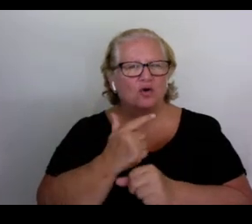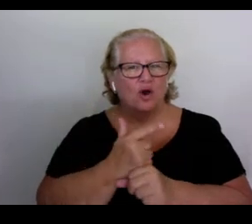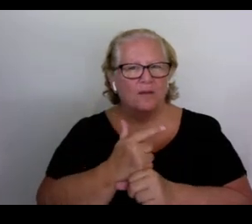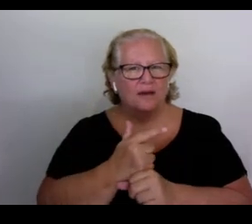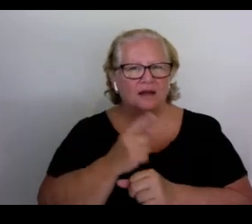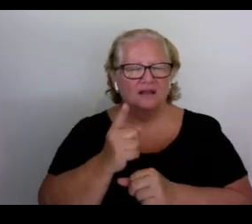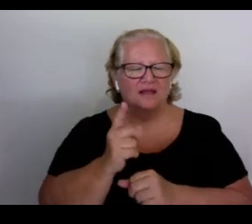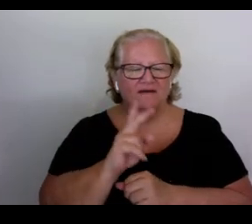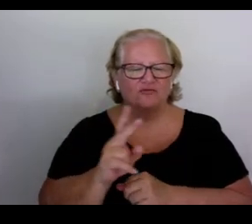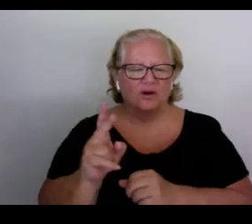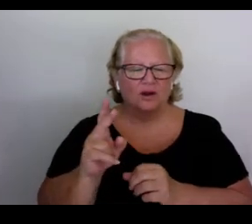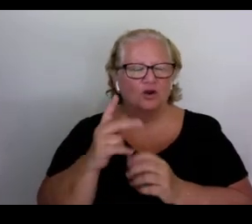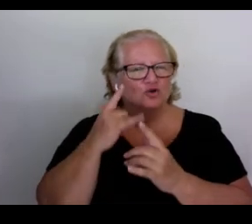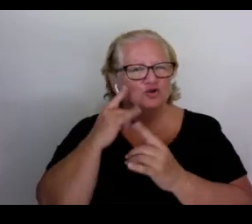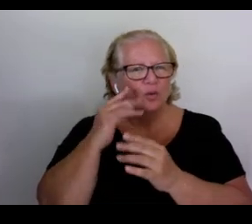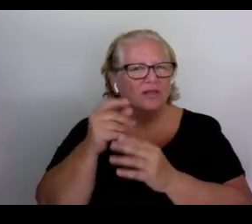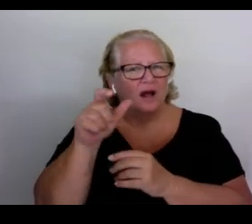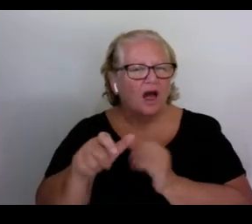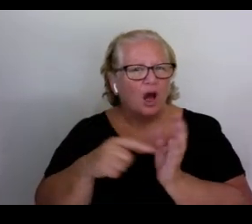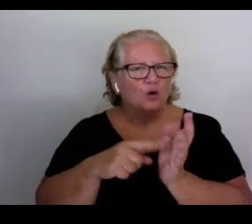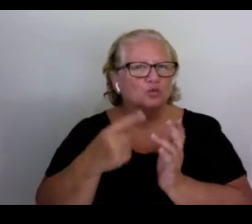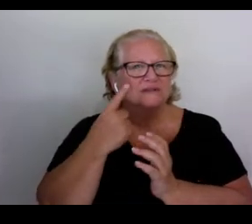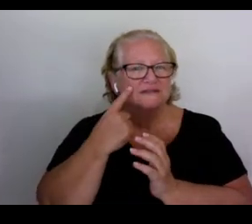frequent check-ins with the clients to see if